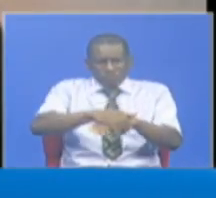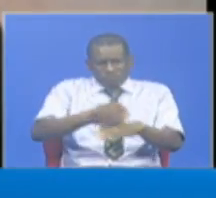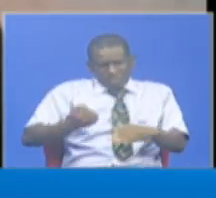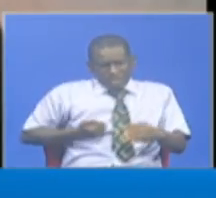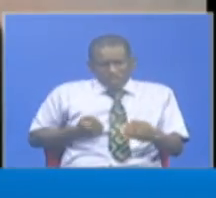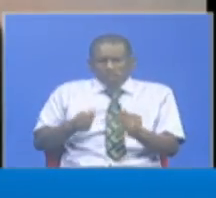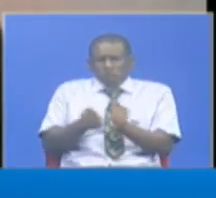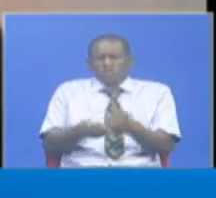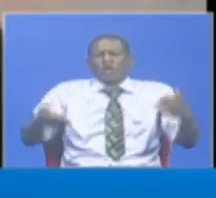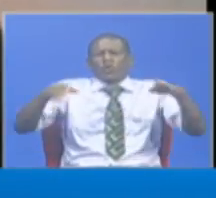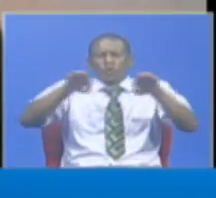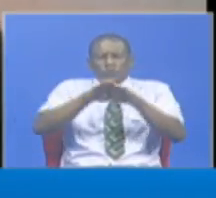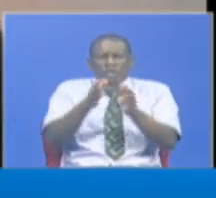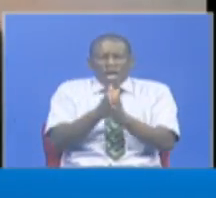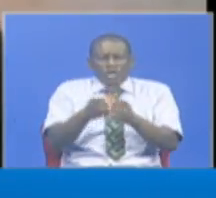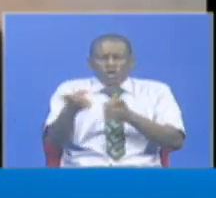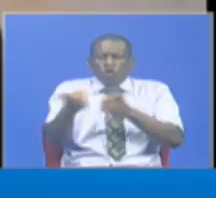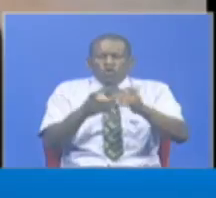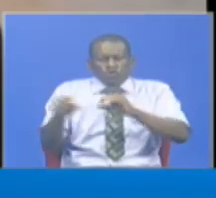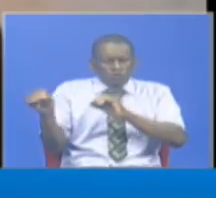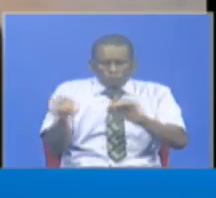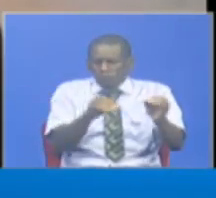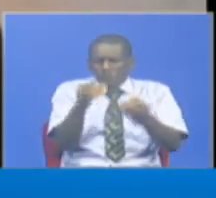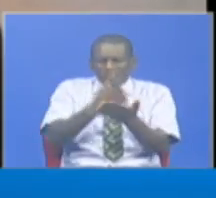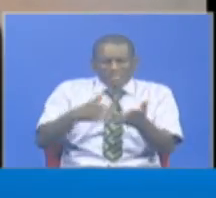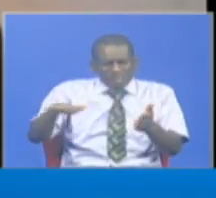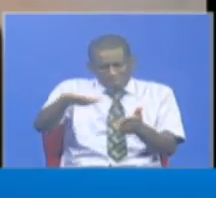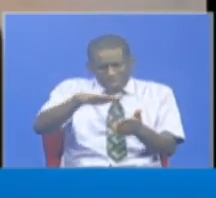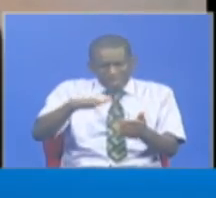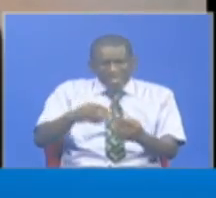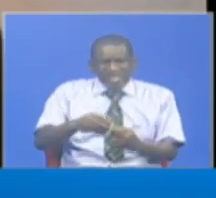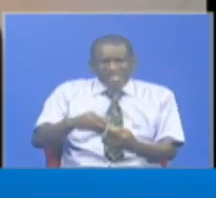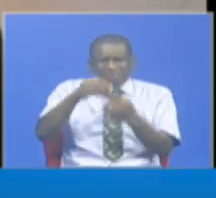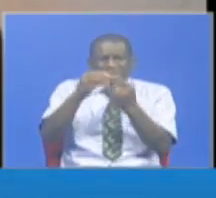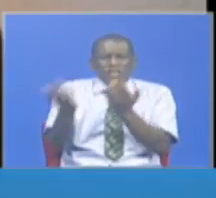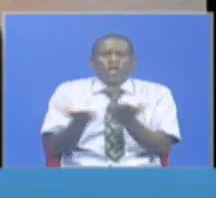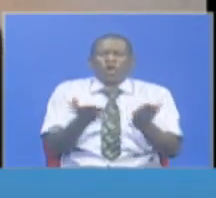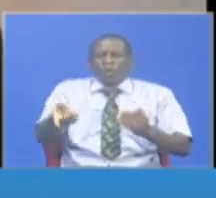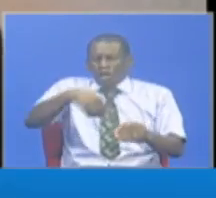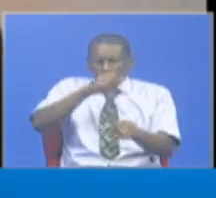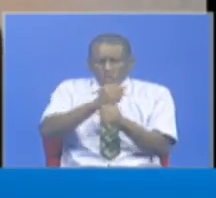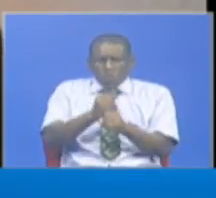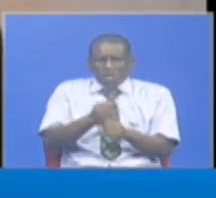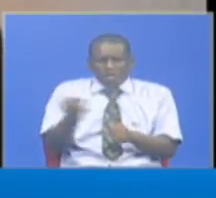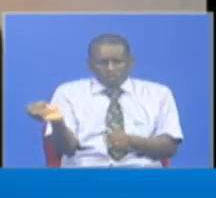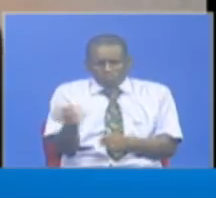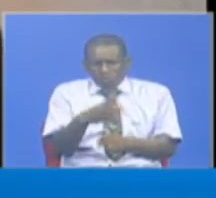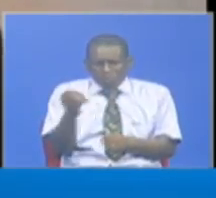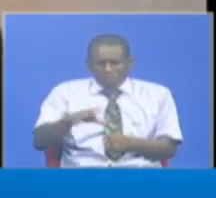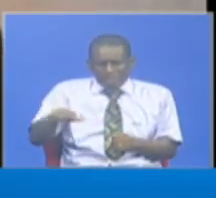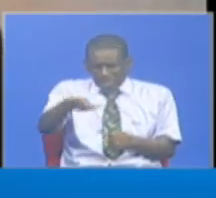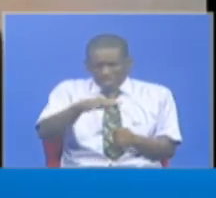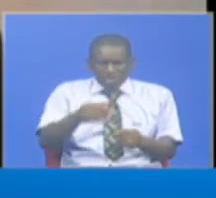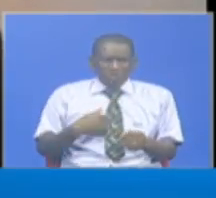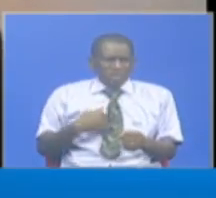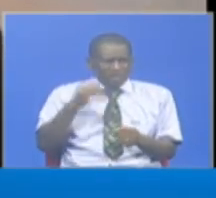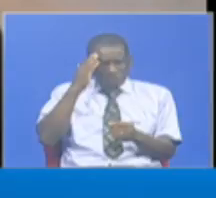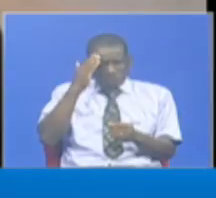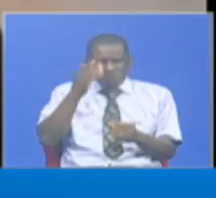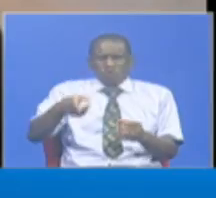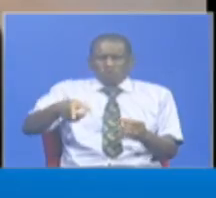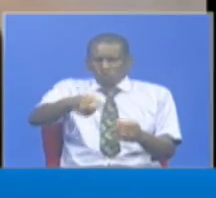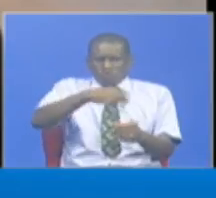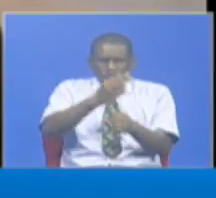with the restriction of movement in some areas, and especially where we work in the informal settlements, we have realized that we have to use